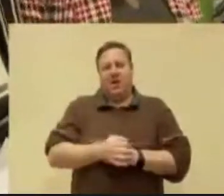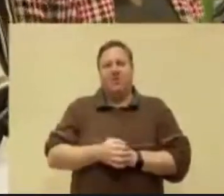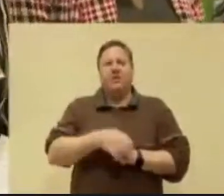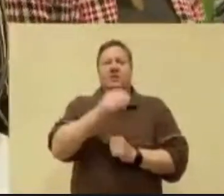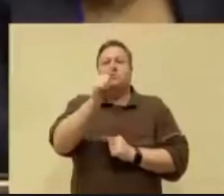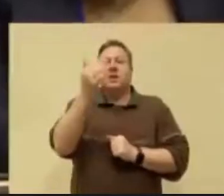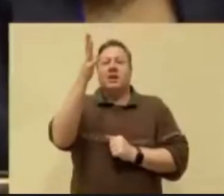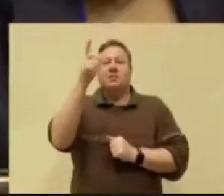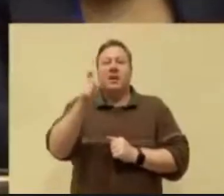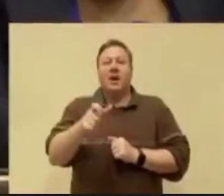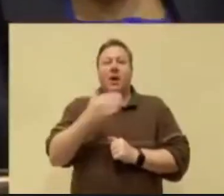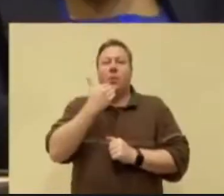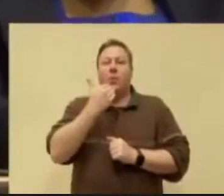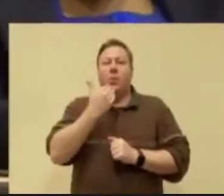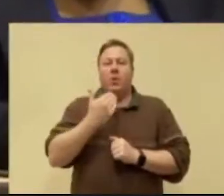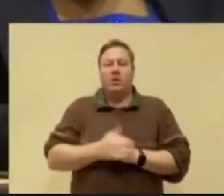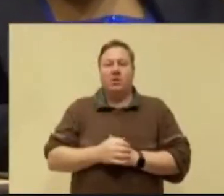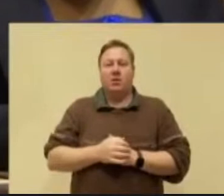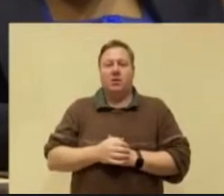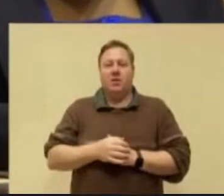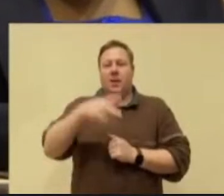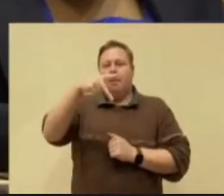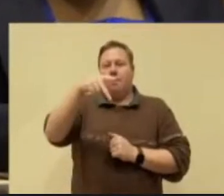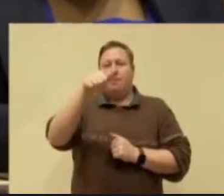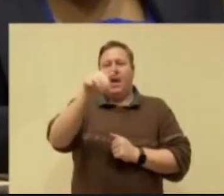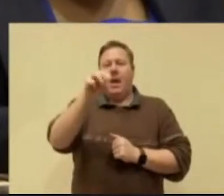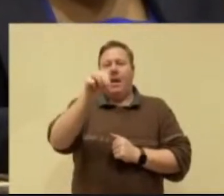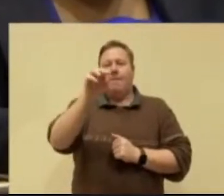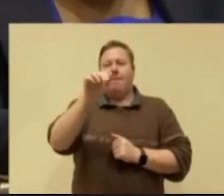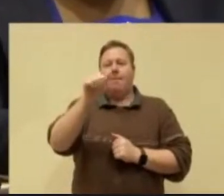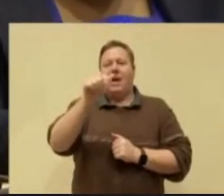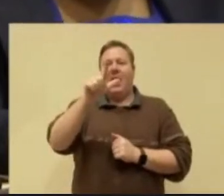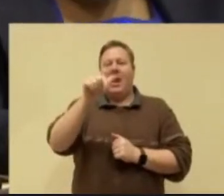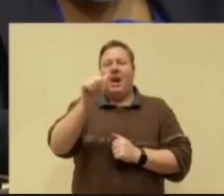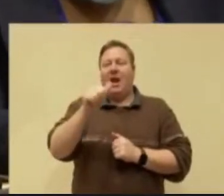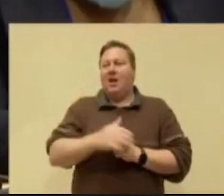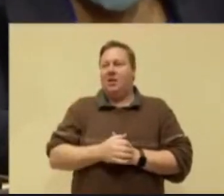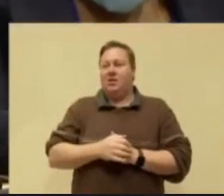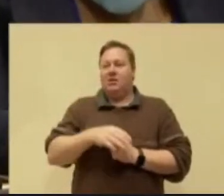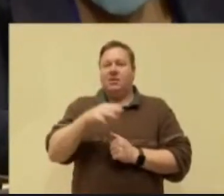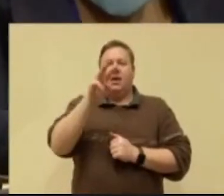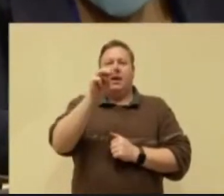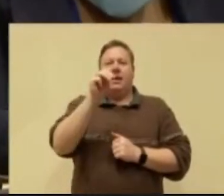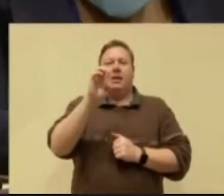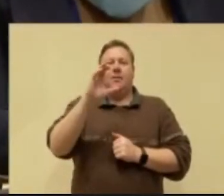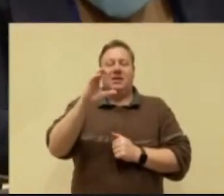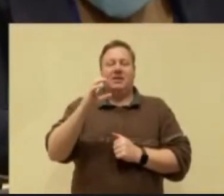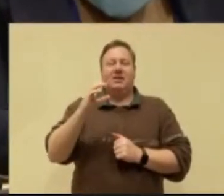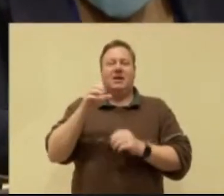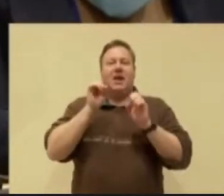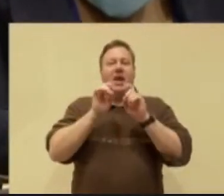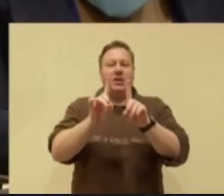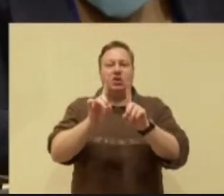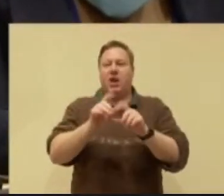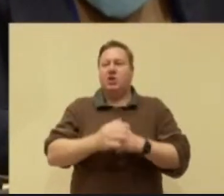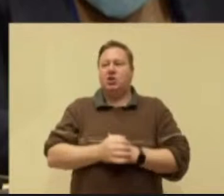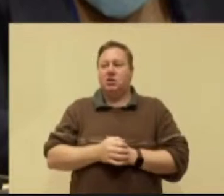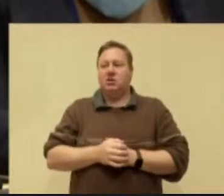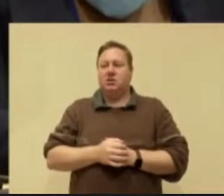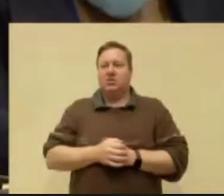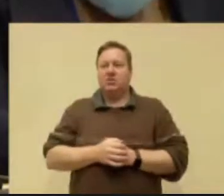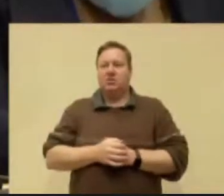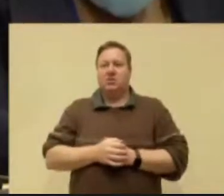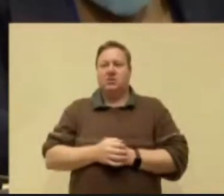speaker will be pamela the emission of education just center to represent